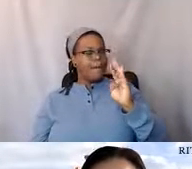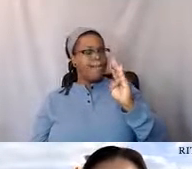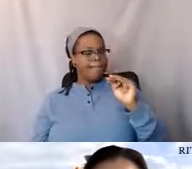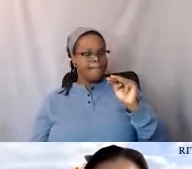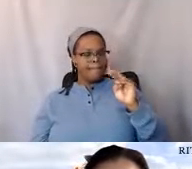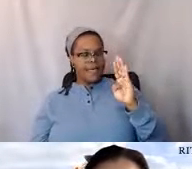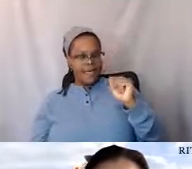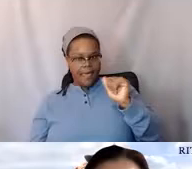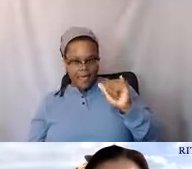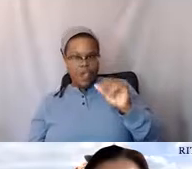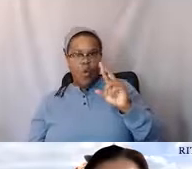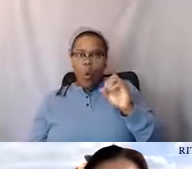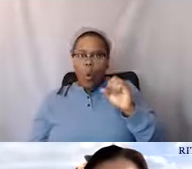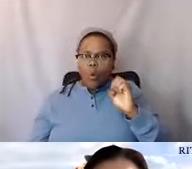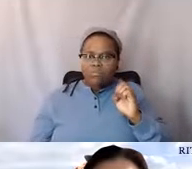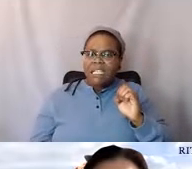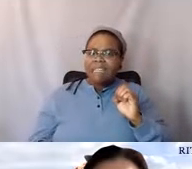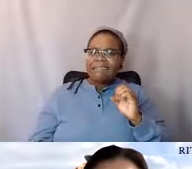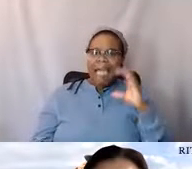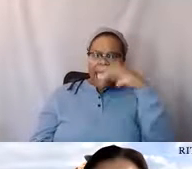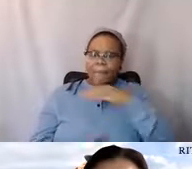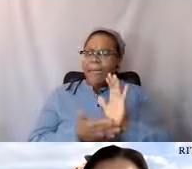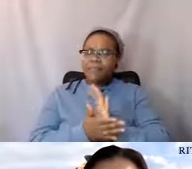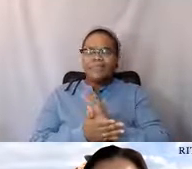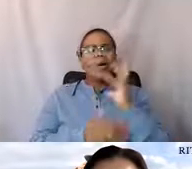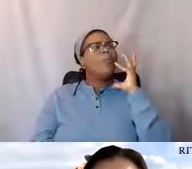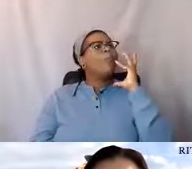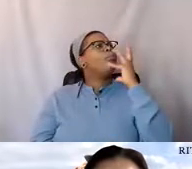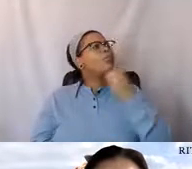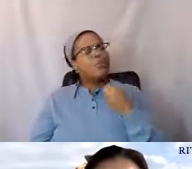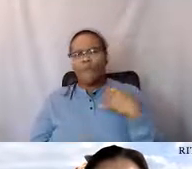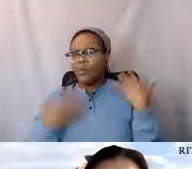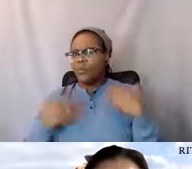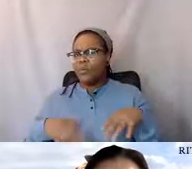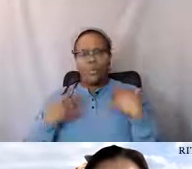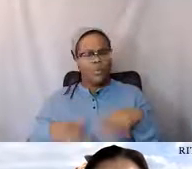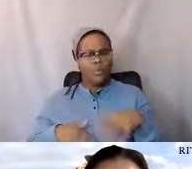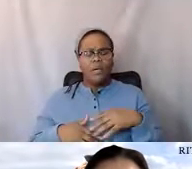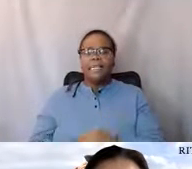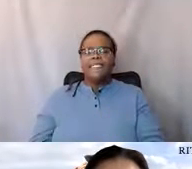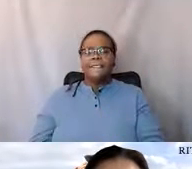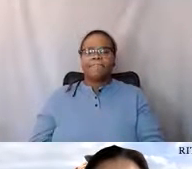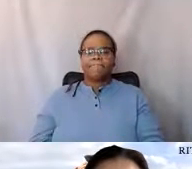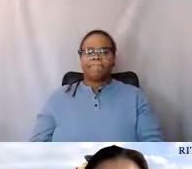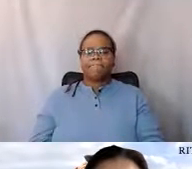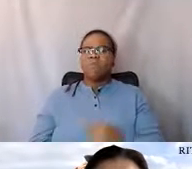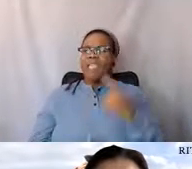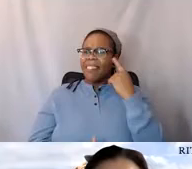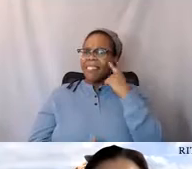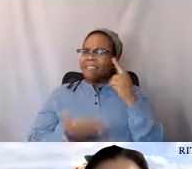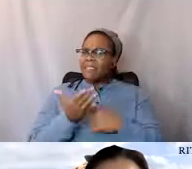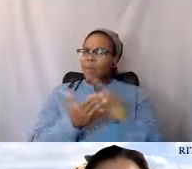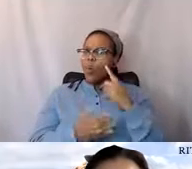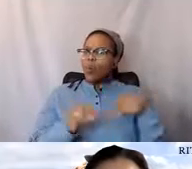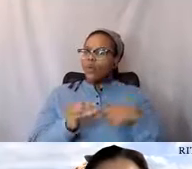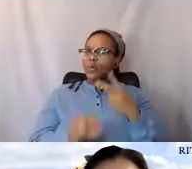feature. And it's a beautiful story set in Mumbai. And I think sometimes, you know, when you see, so